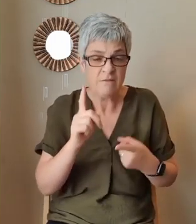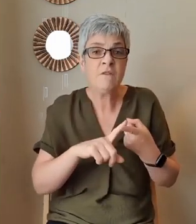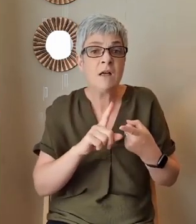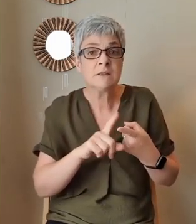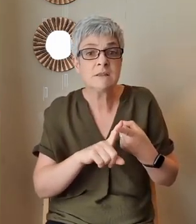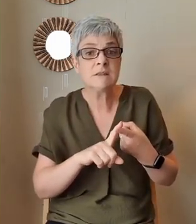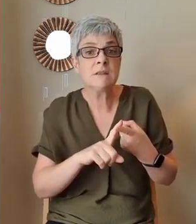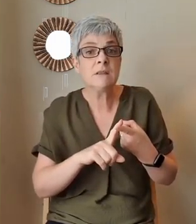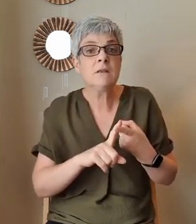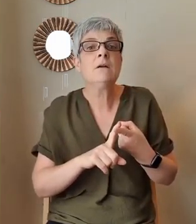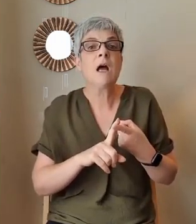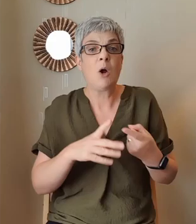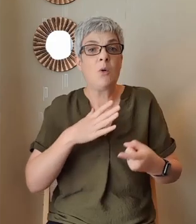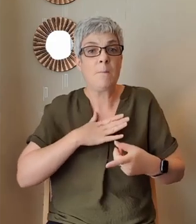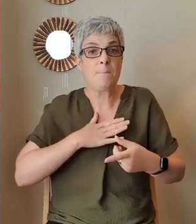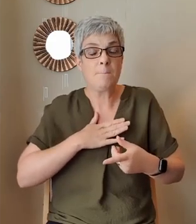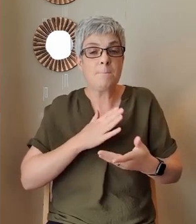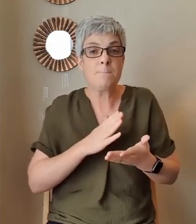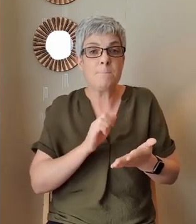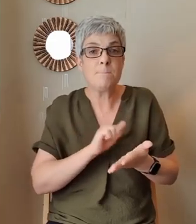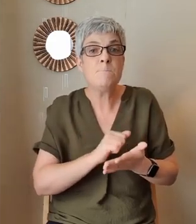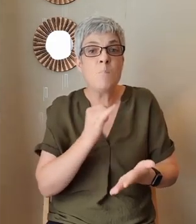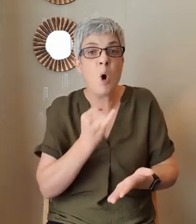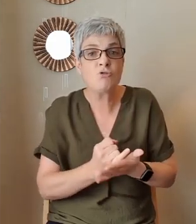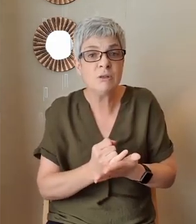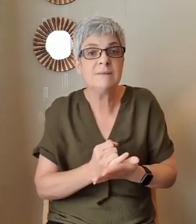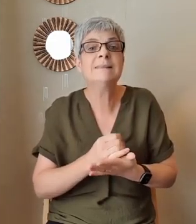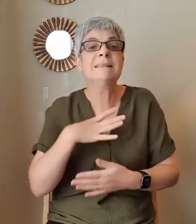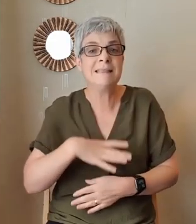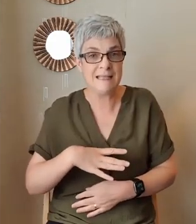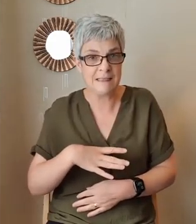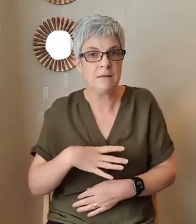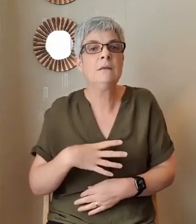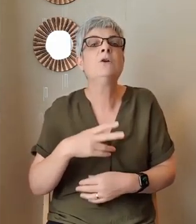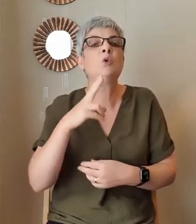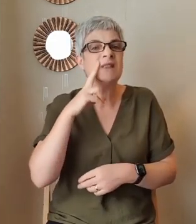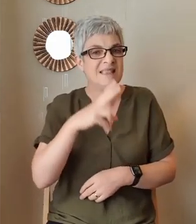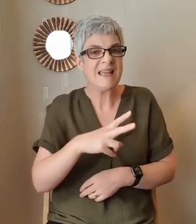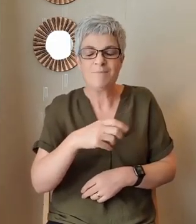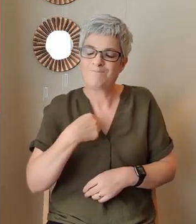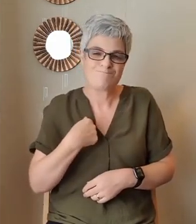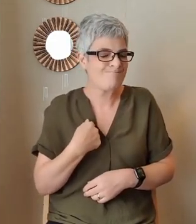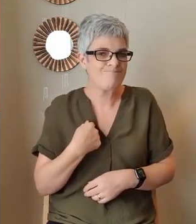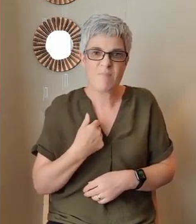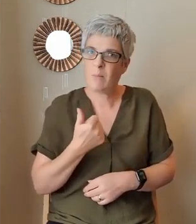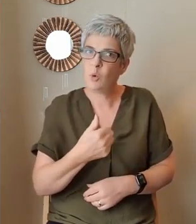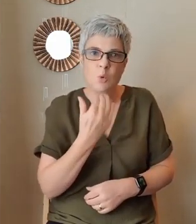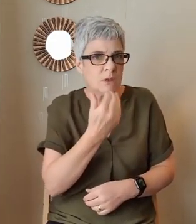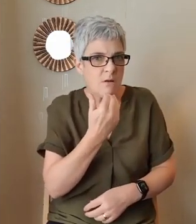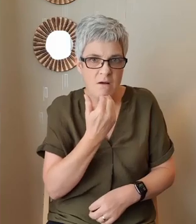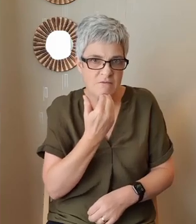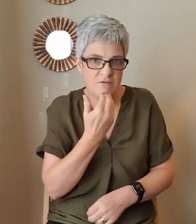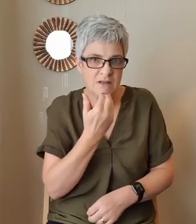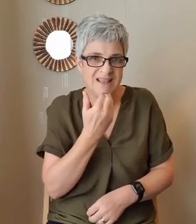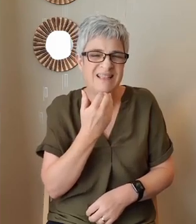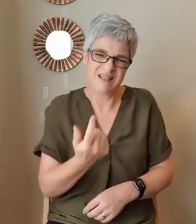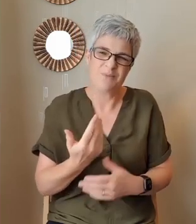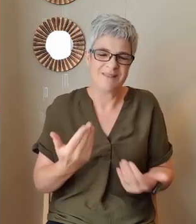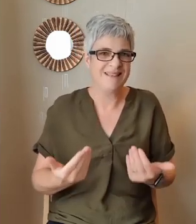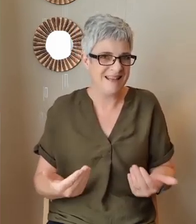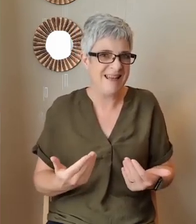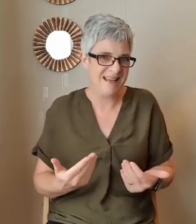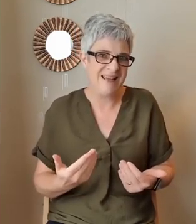need, our moral need, to see that we're not good enough. Now, this clashes with today's